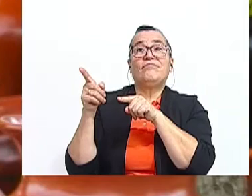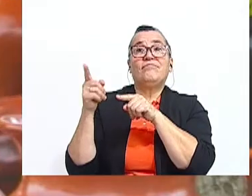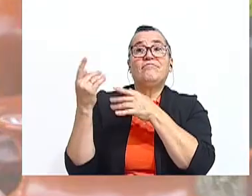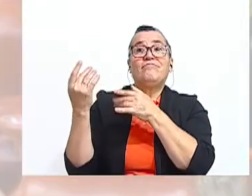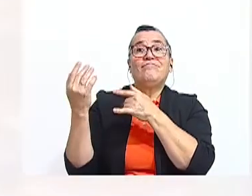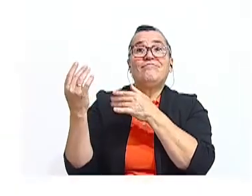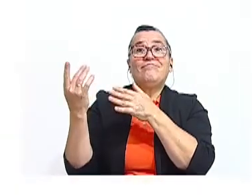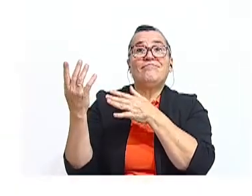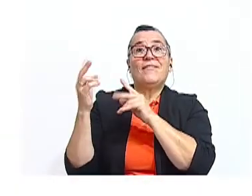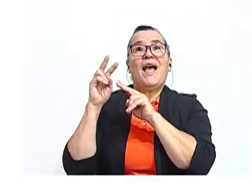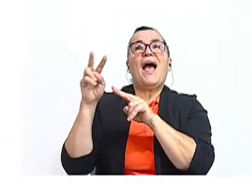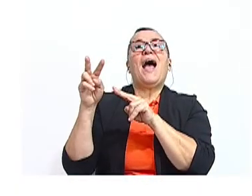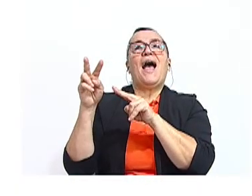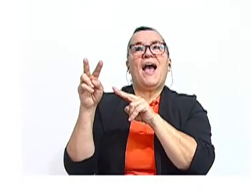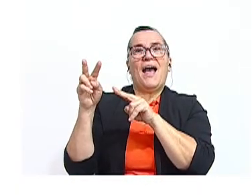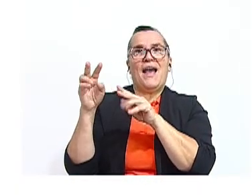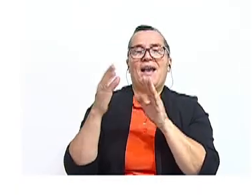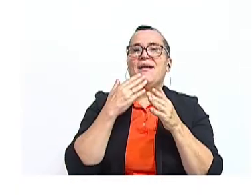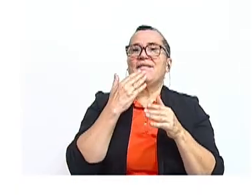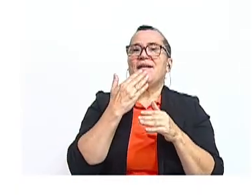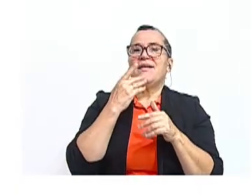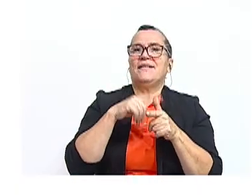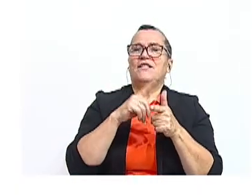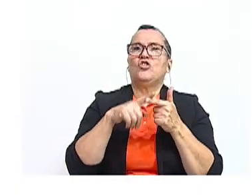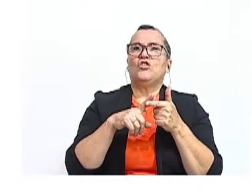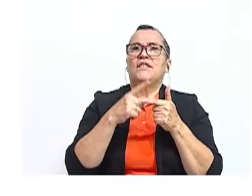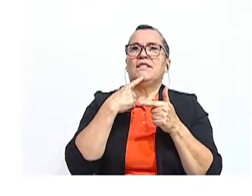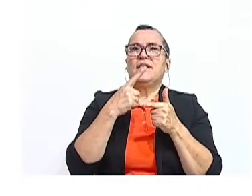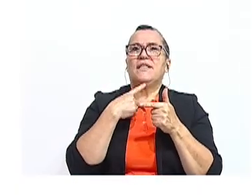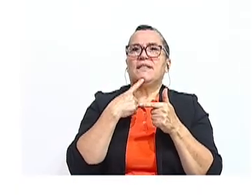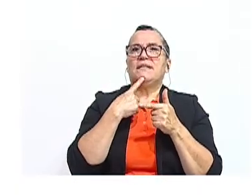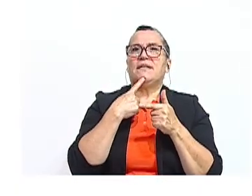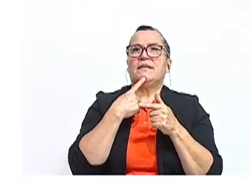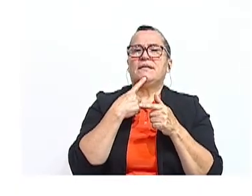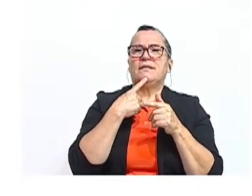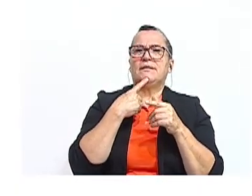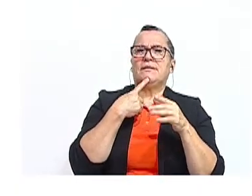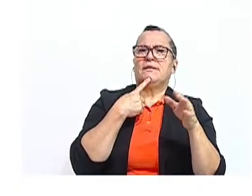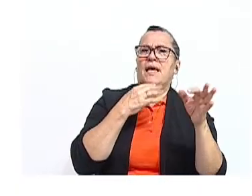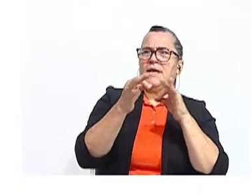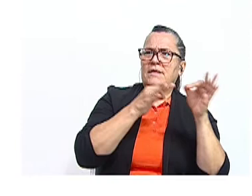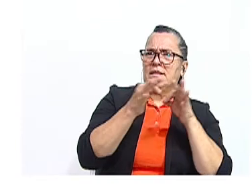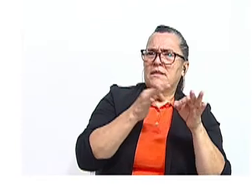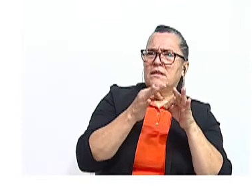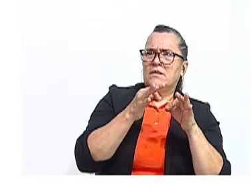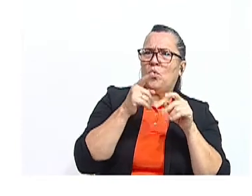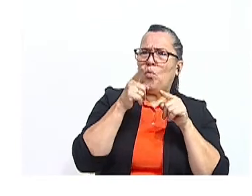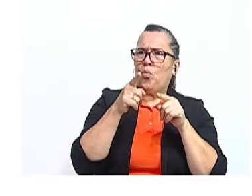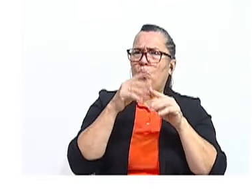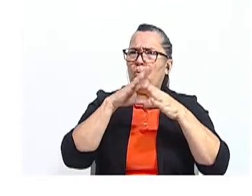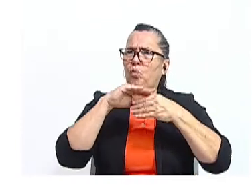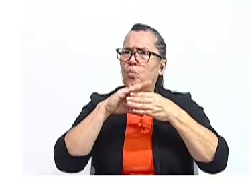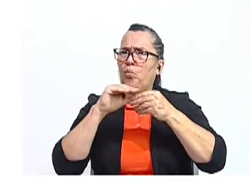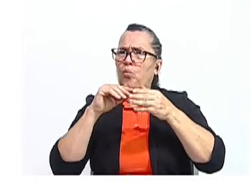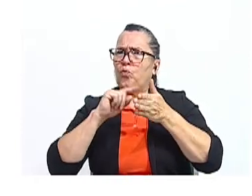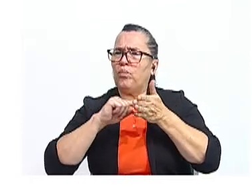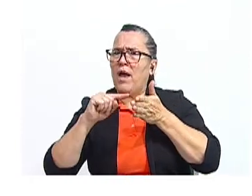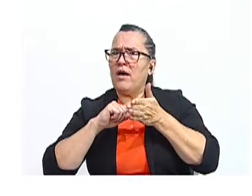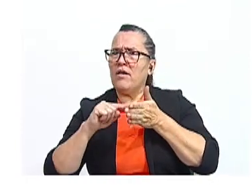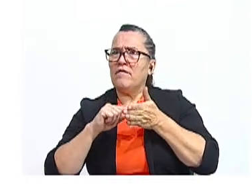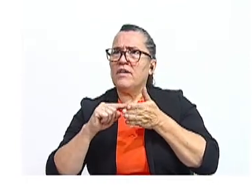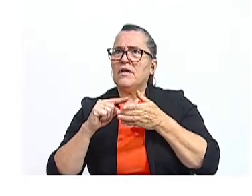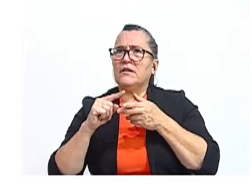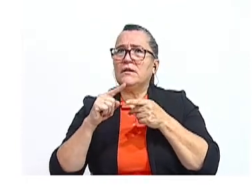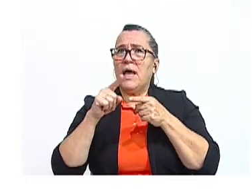Very good. Thank you. So it says directions. Check how you have written your narrative paragraph. Check